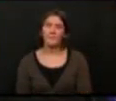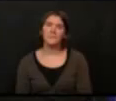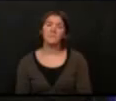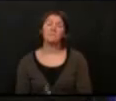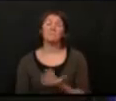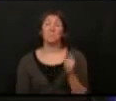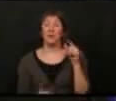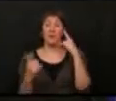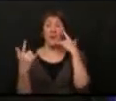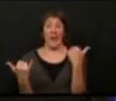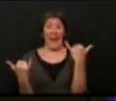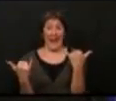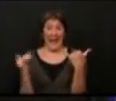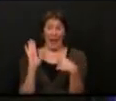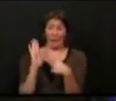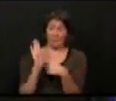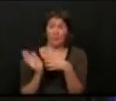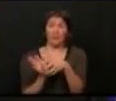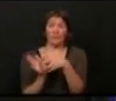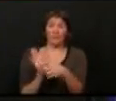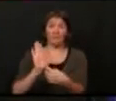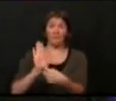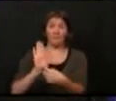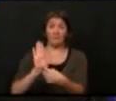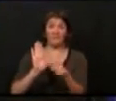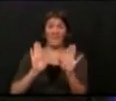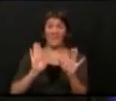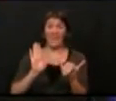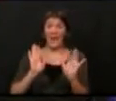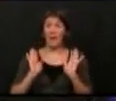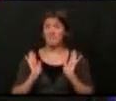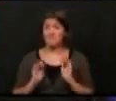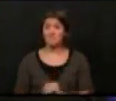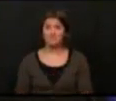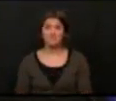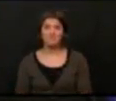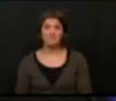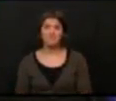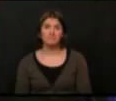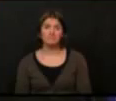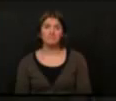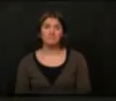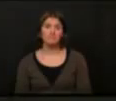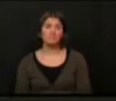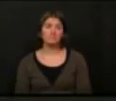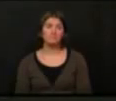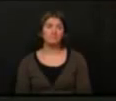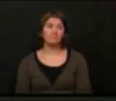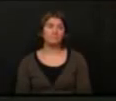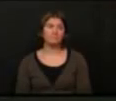But this is where we stand, and I have nothing further to say at this point.